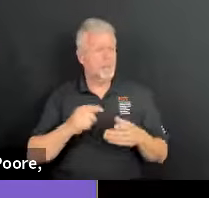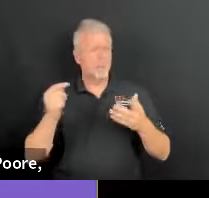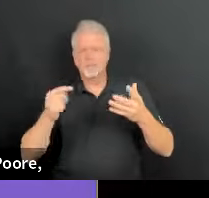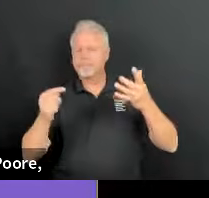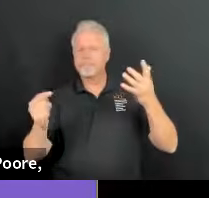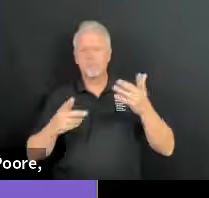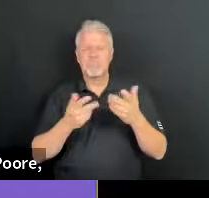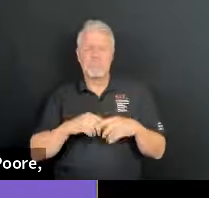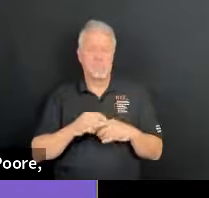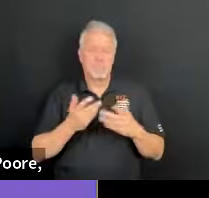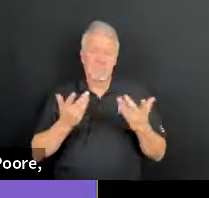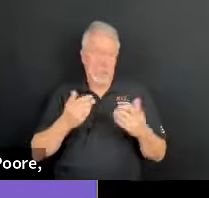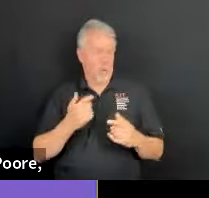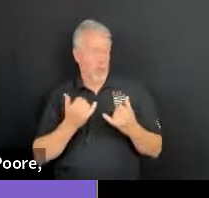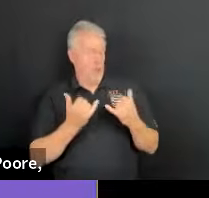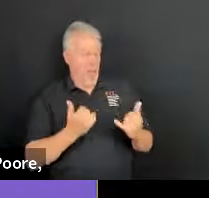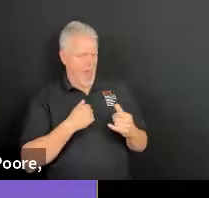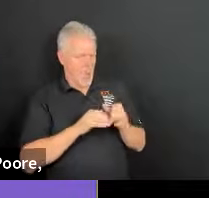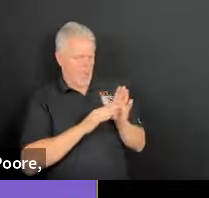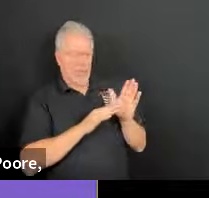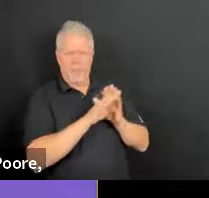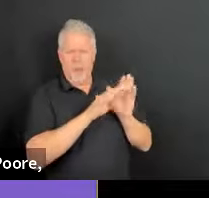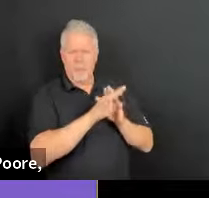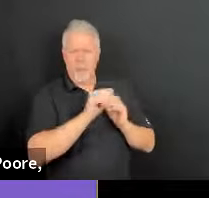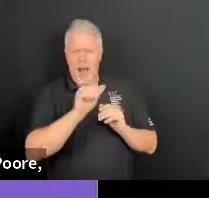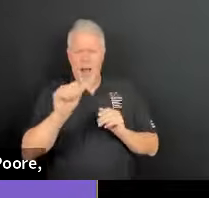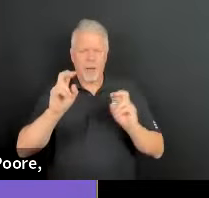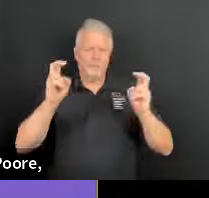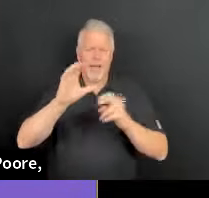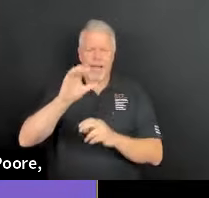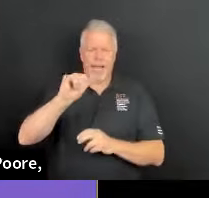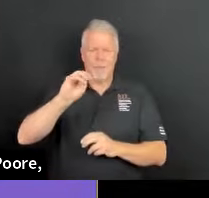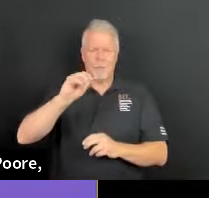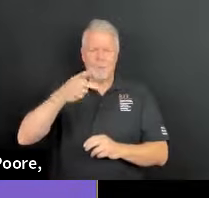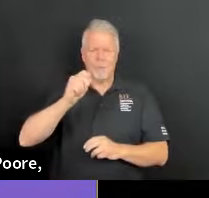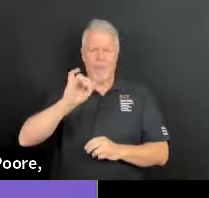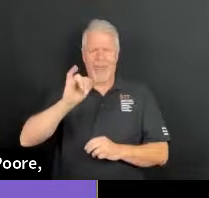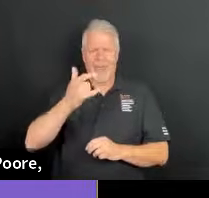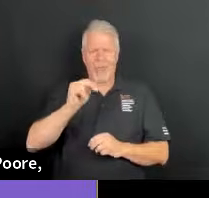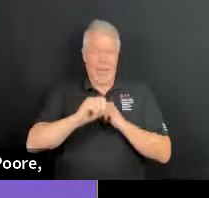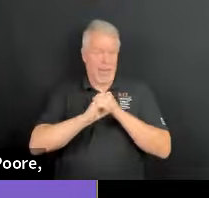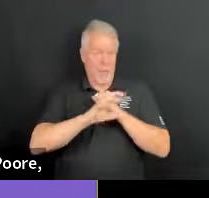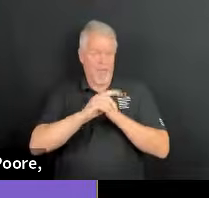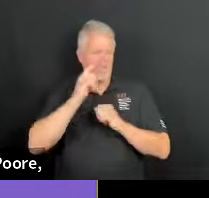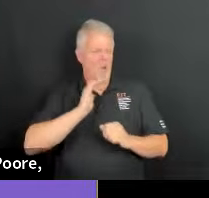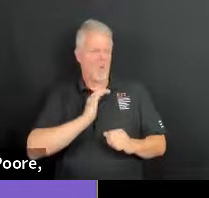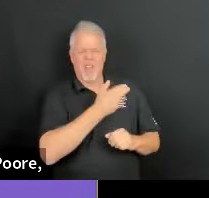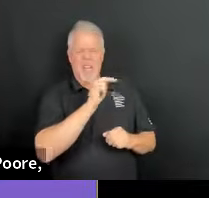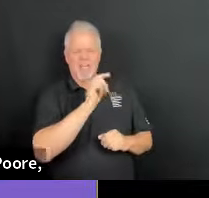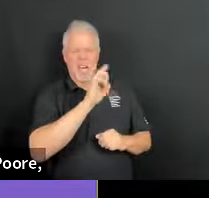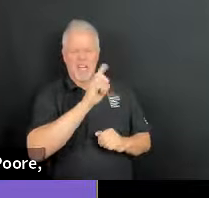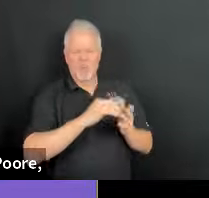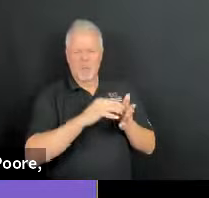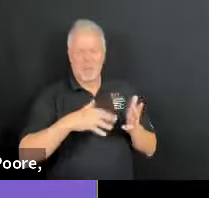to provide workshops like we are right now. Currently, we are developing a